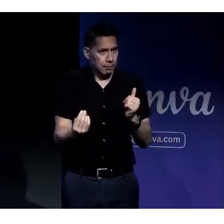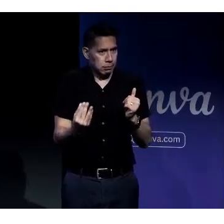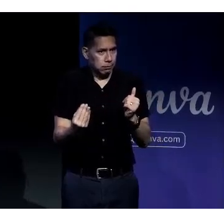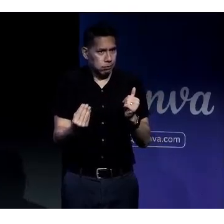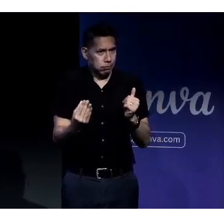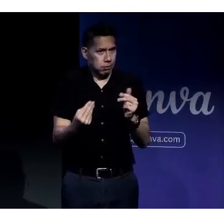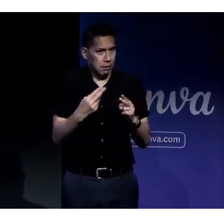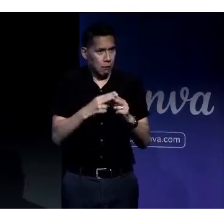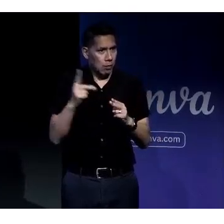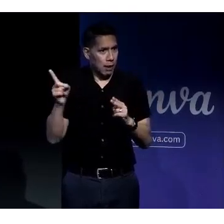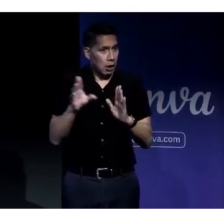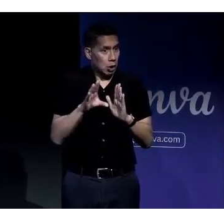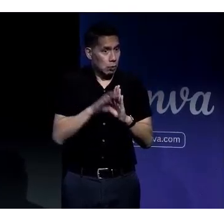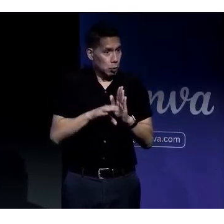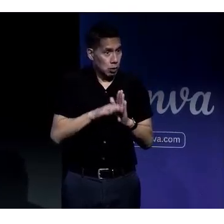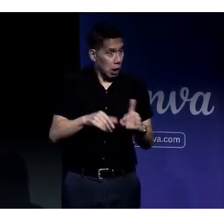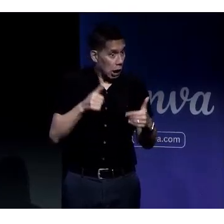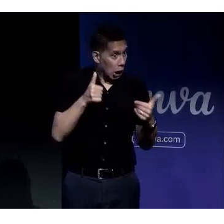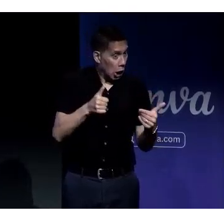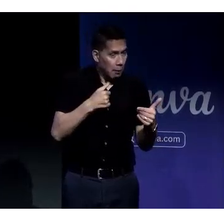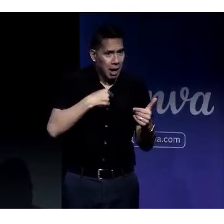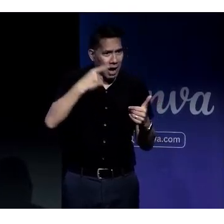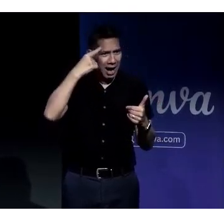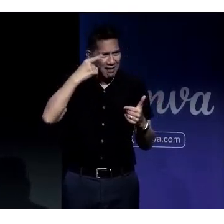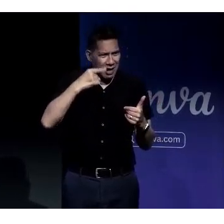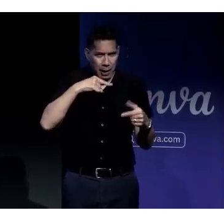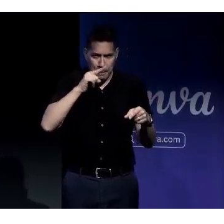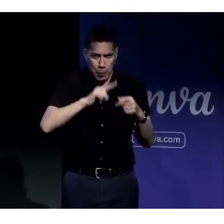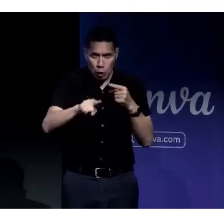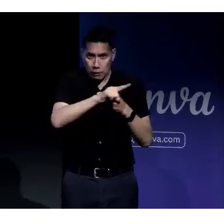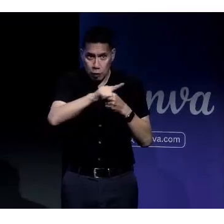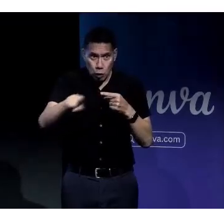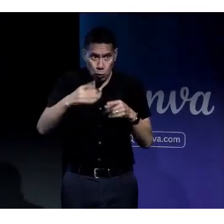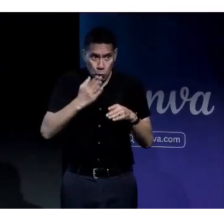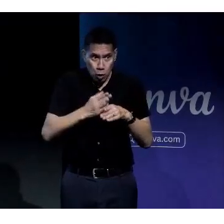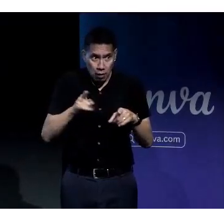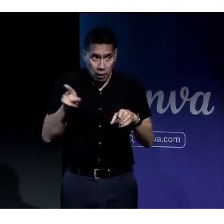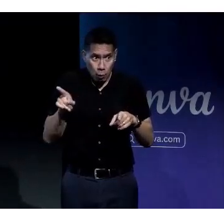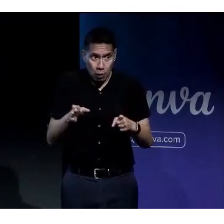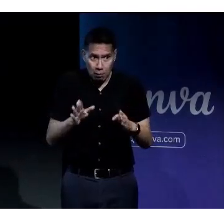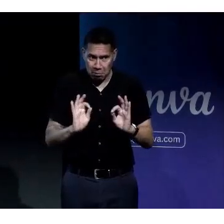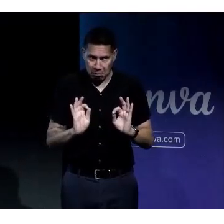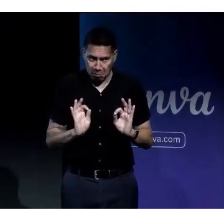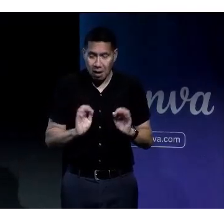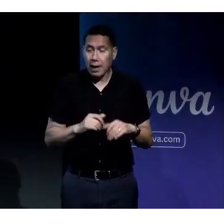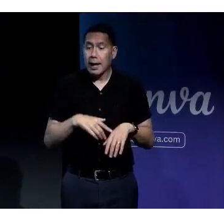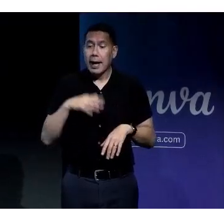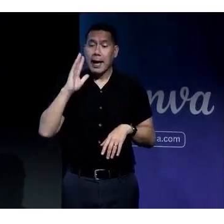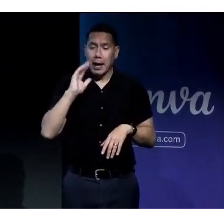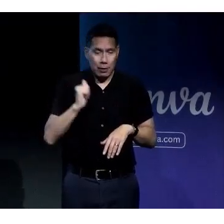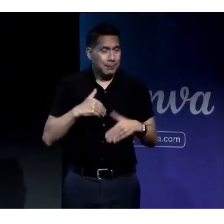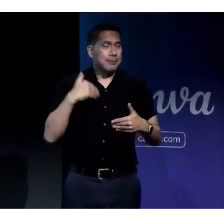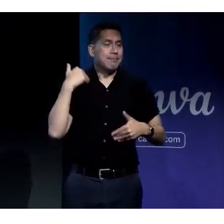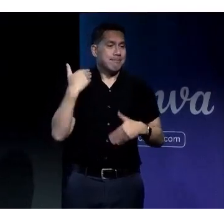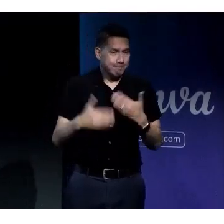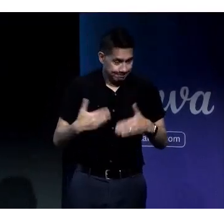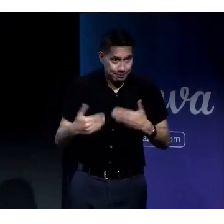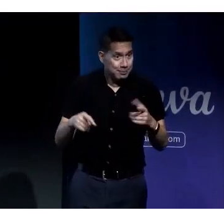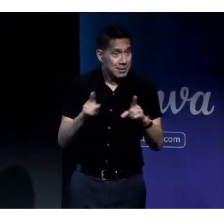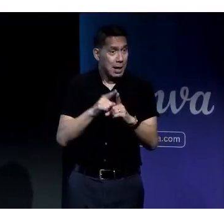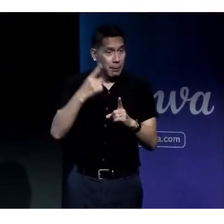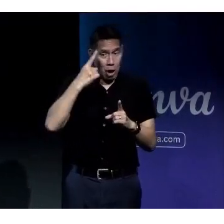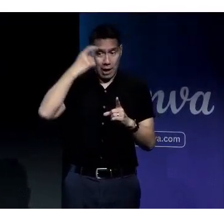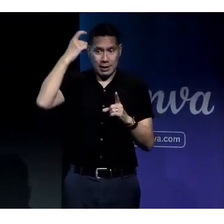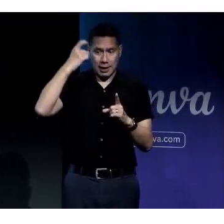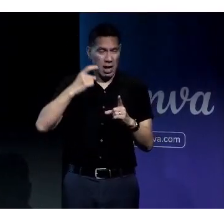that's all well and good, but I build things for the web. Most of you all probably do too. So on the web, it's basically the same idea, but